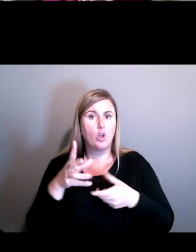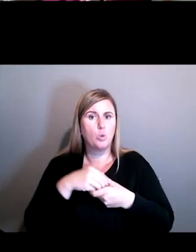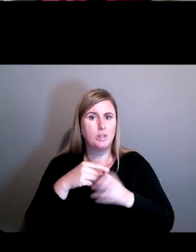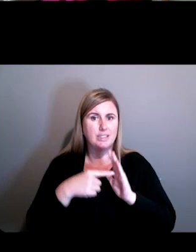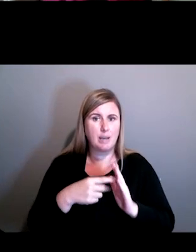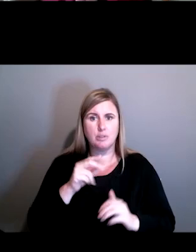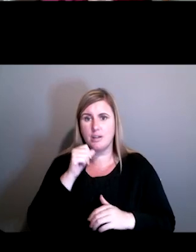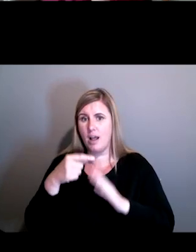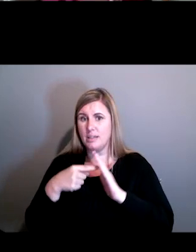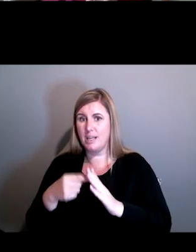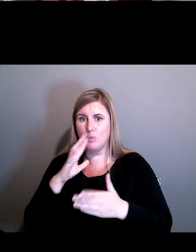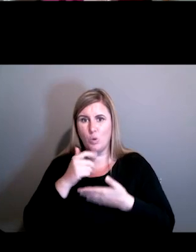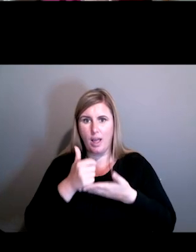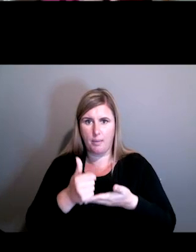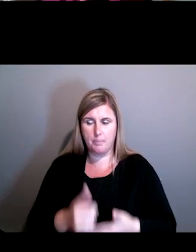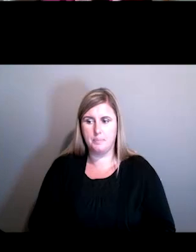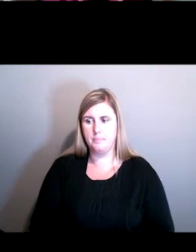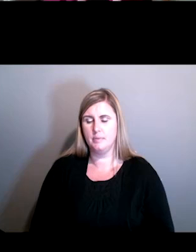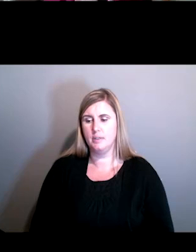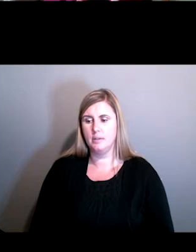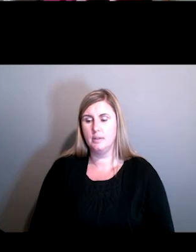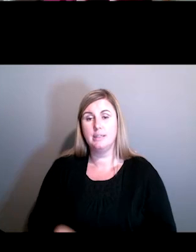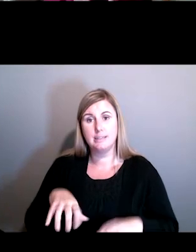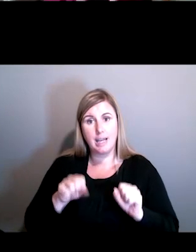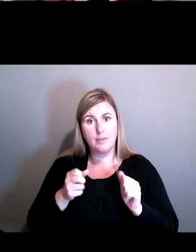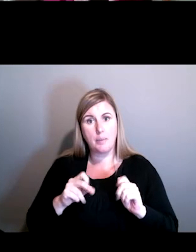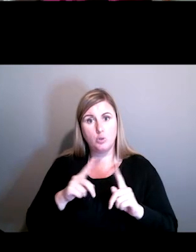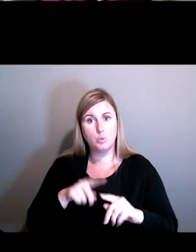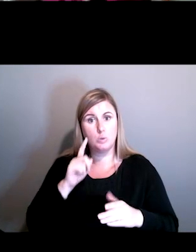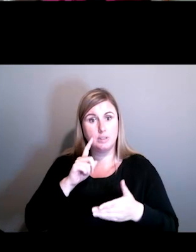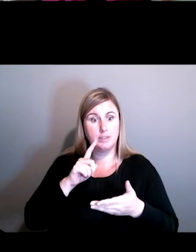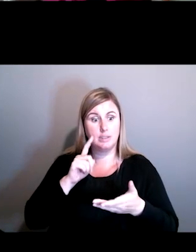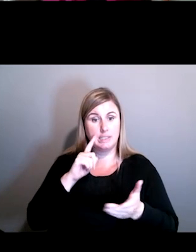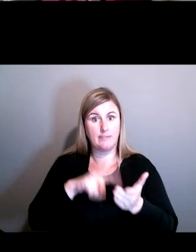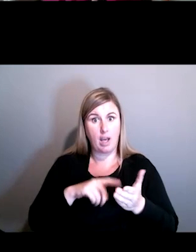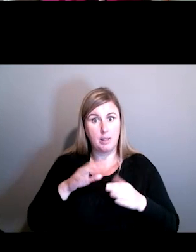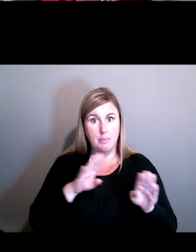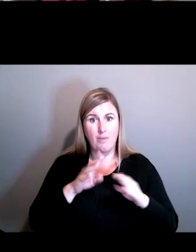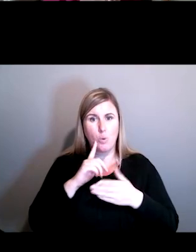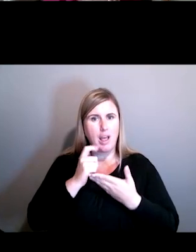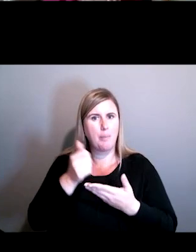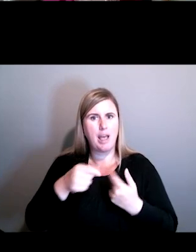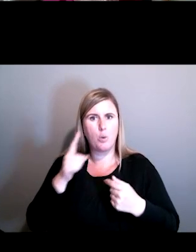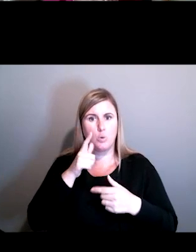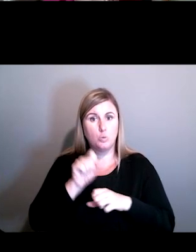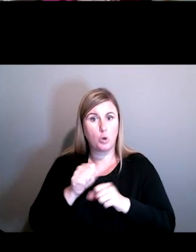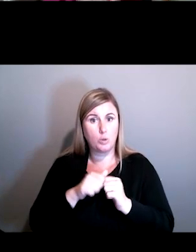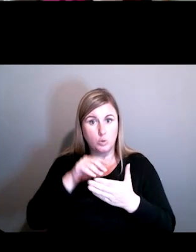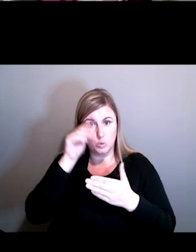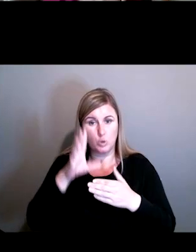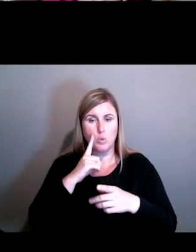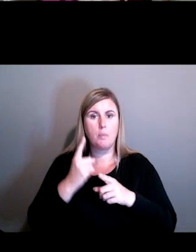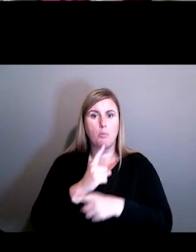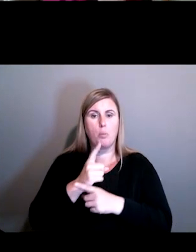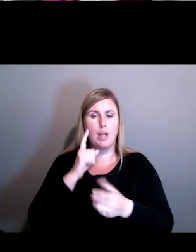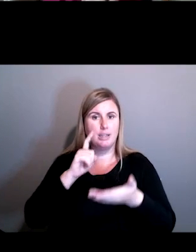in that. Taking the time to really define the behavior will help anyone who is working with the student to appropriately identify the behavior.